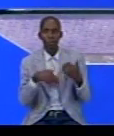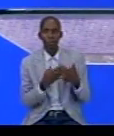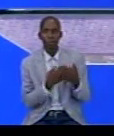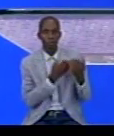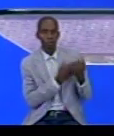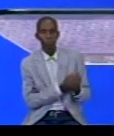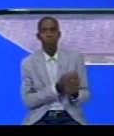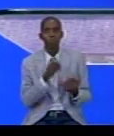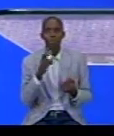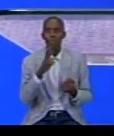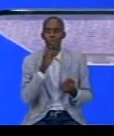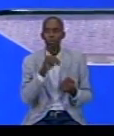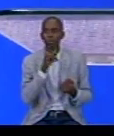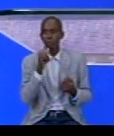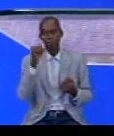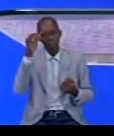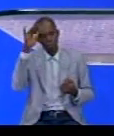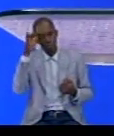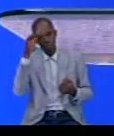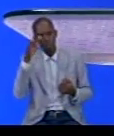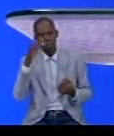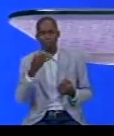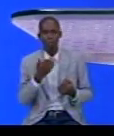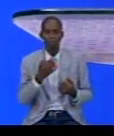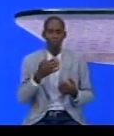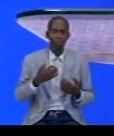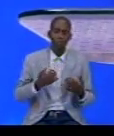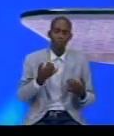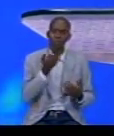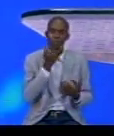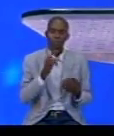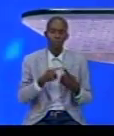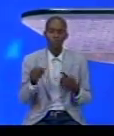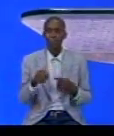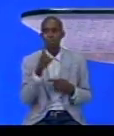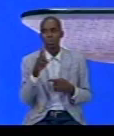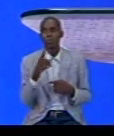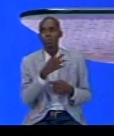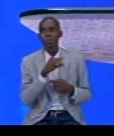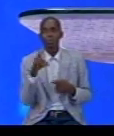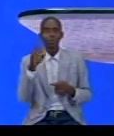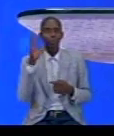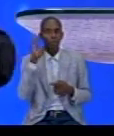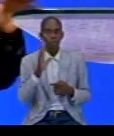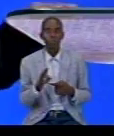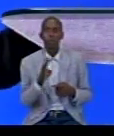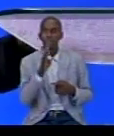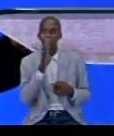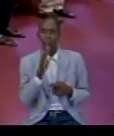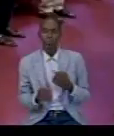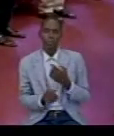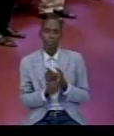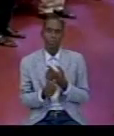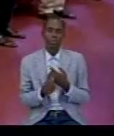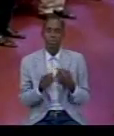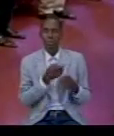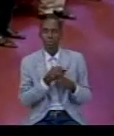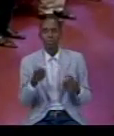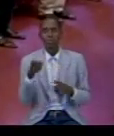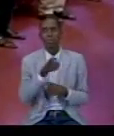not rude to anybody, and you are not cruel to anybody, and nobody will be rude or cruel to you in Jesus'